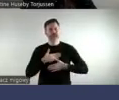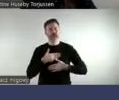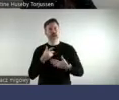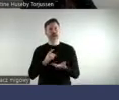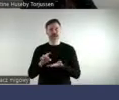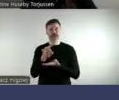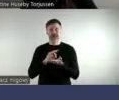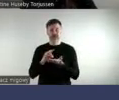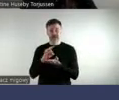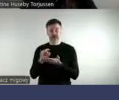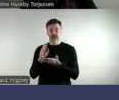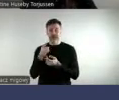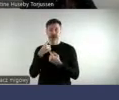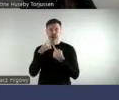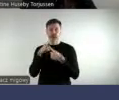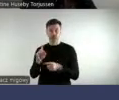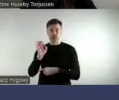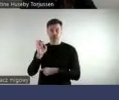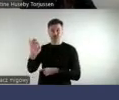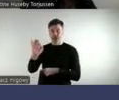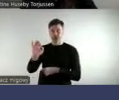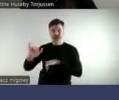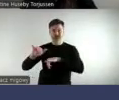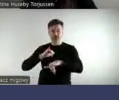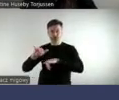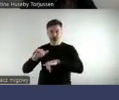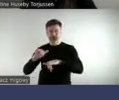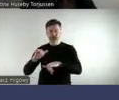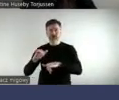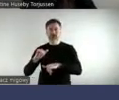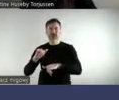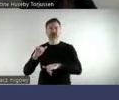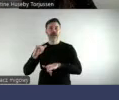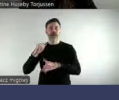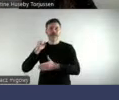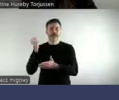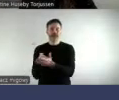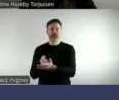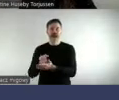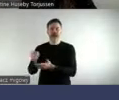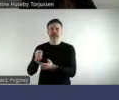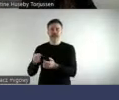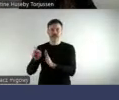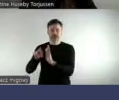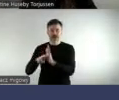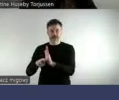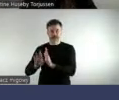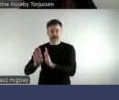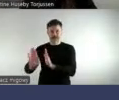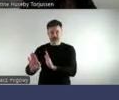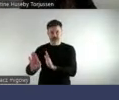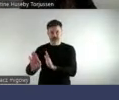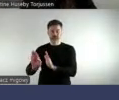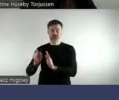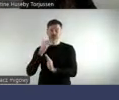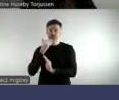legal power to prohibit the use of land that is or may be exposed to danger. So this